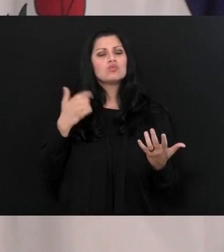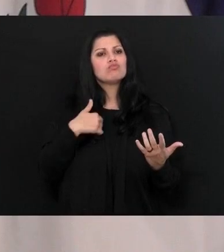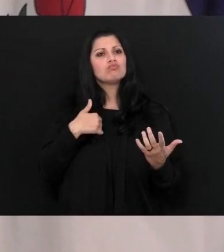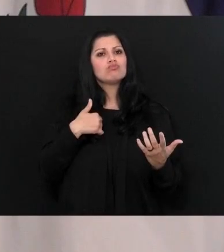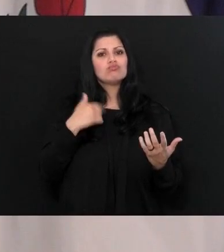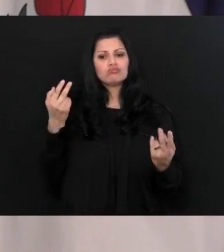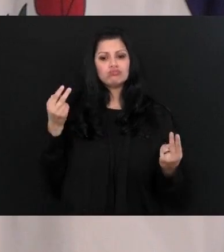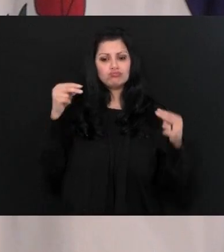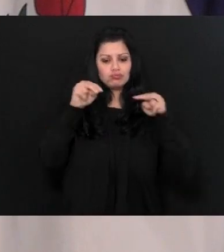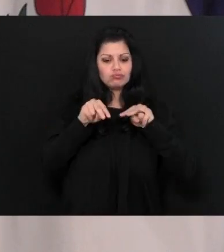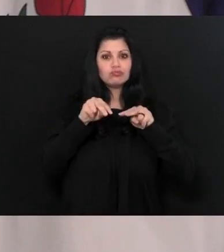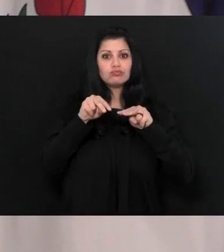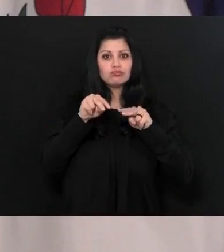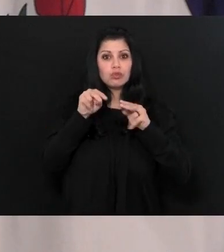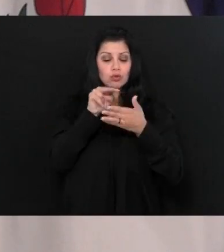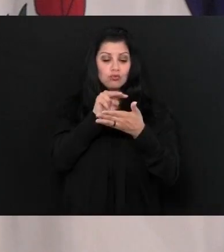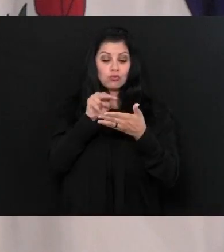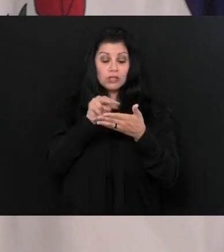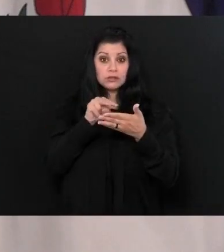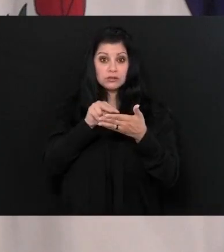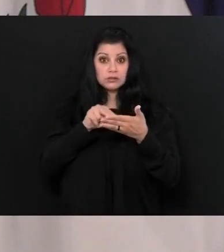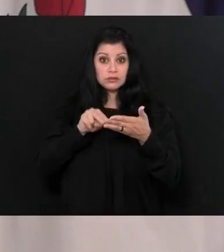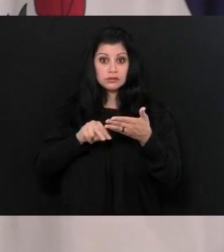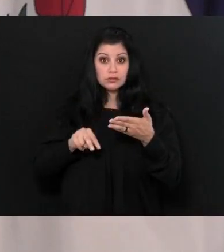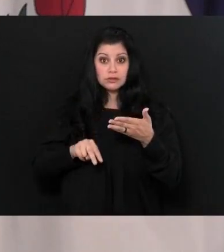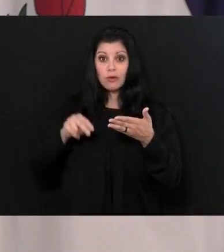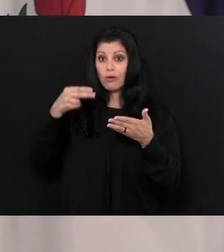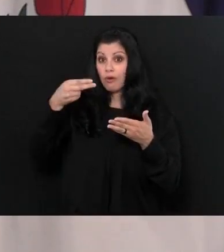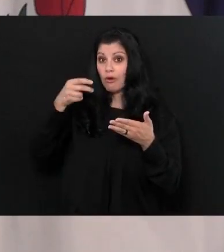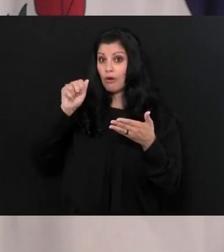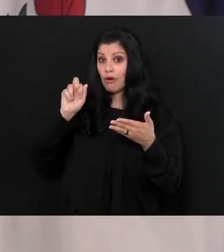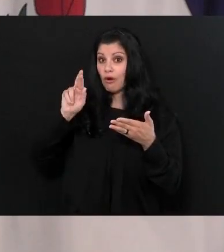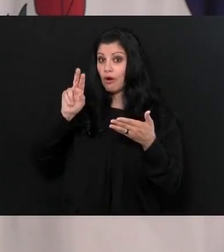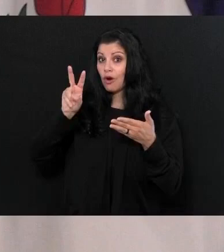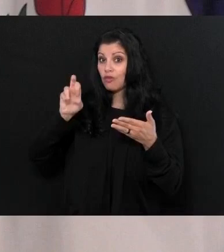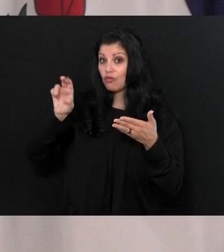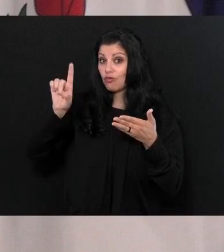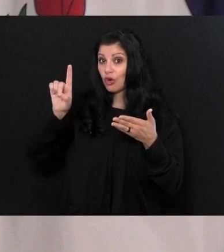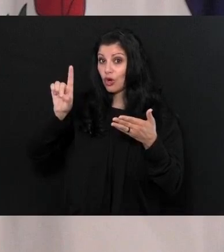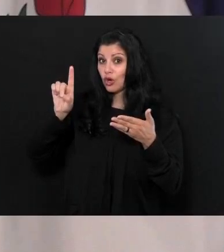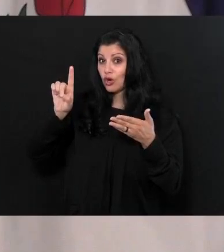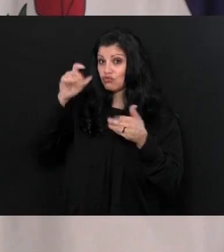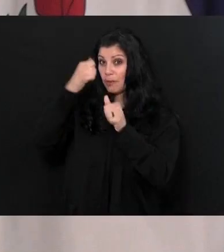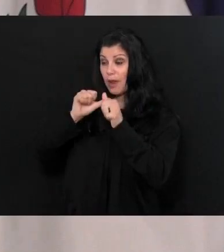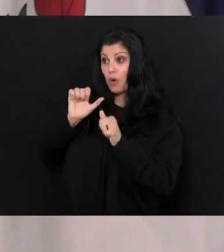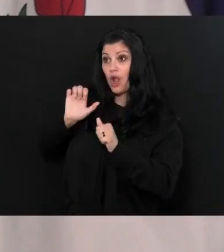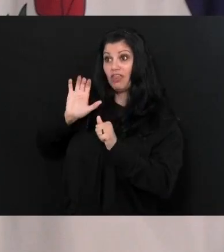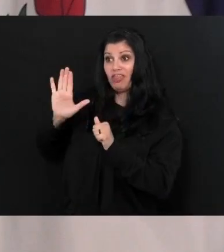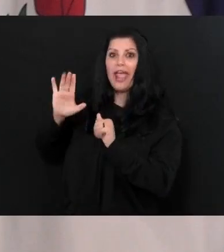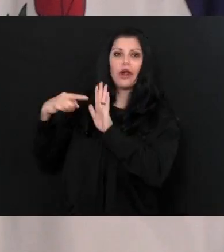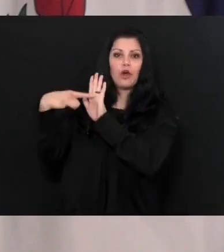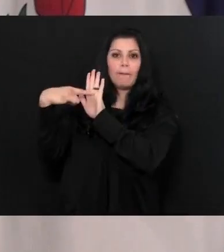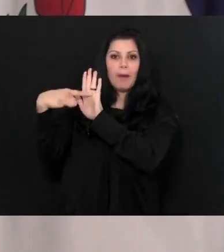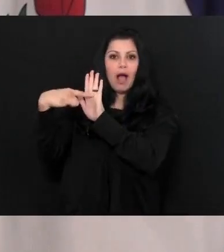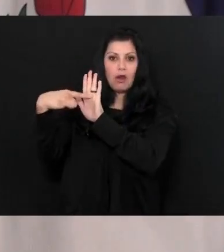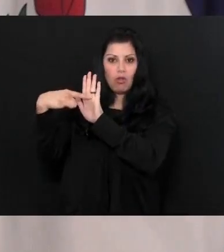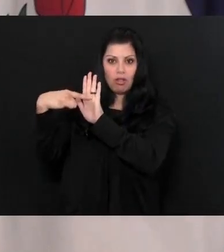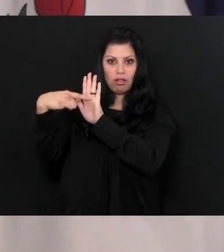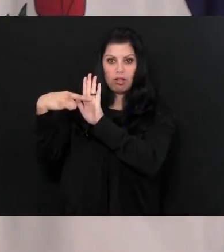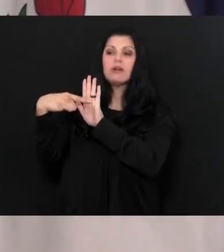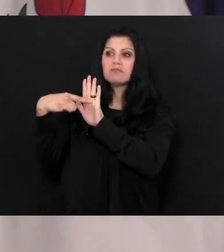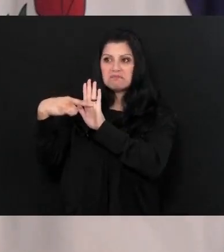just purely going by the Harvard model, if we were going just by the Harvard model, we know we would